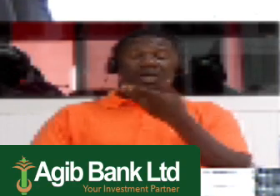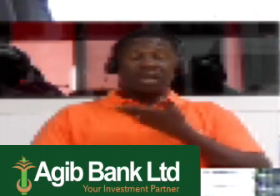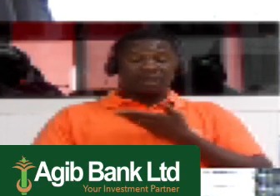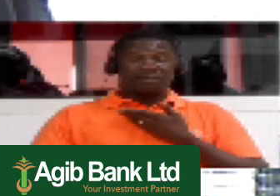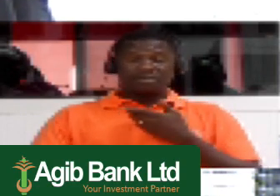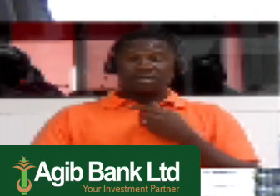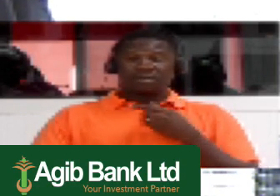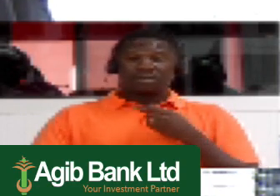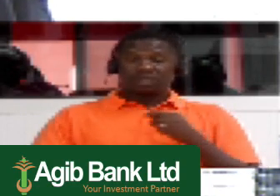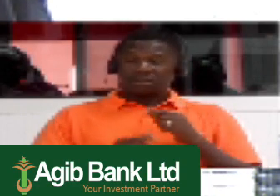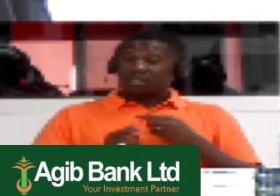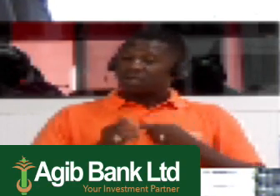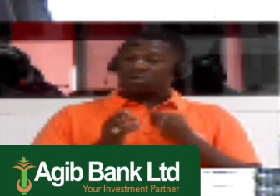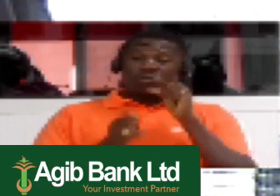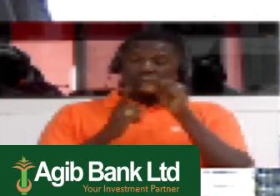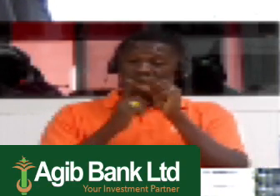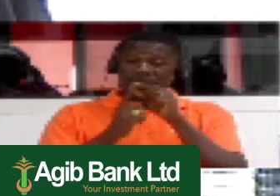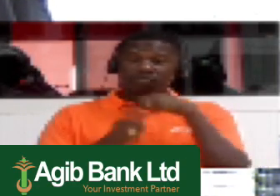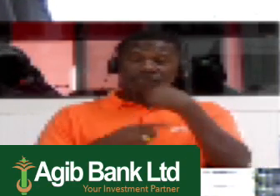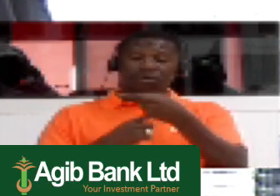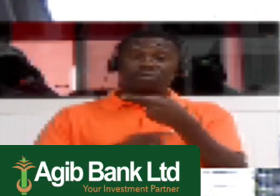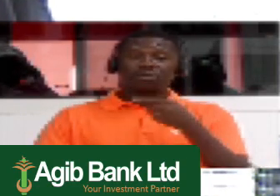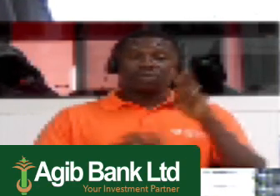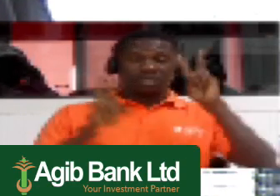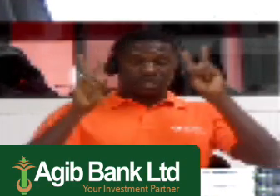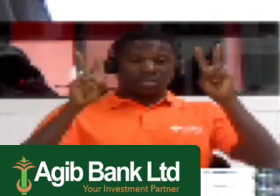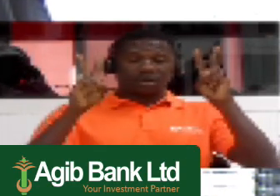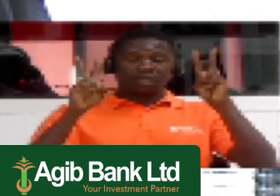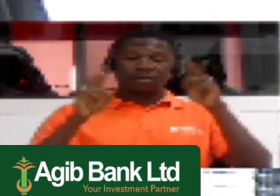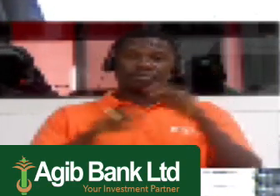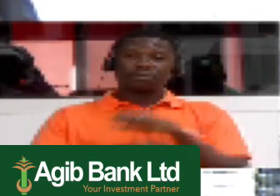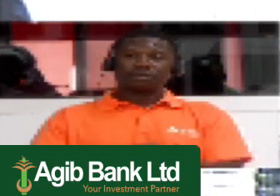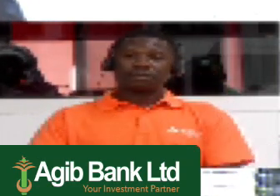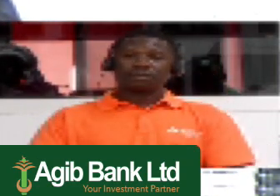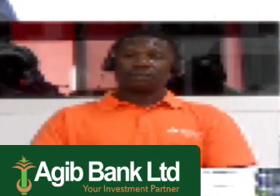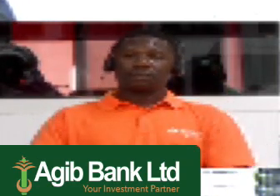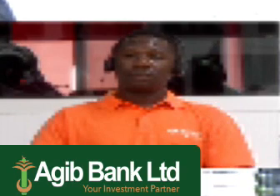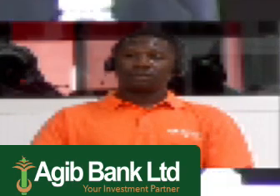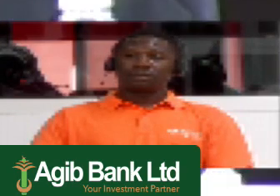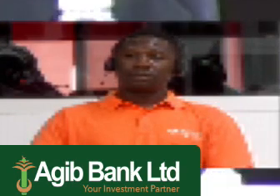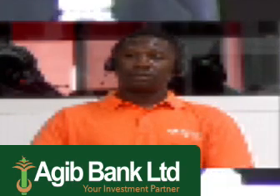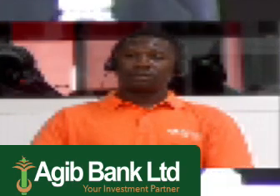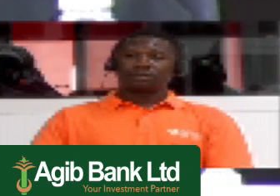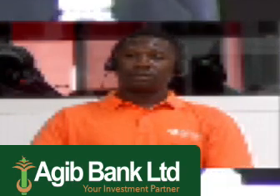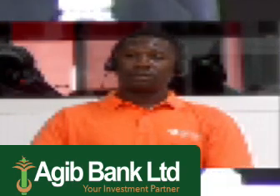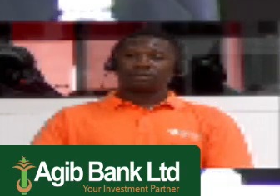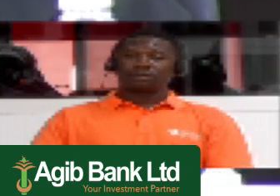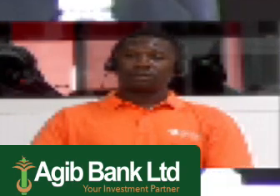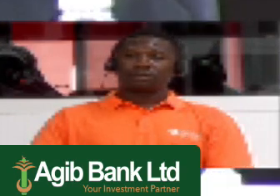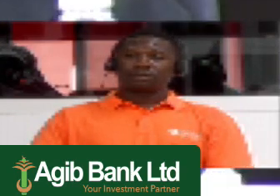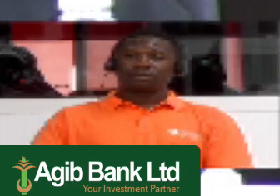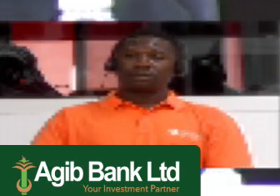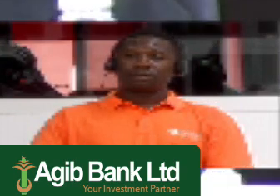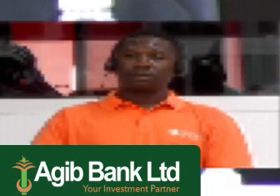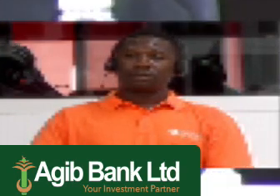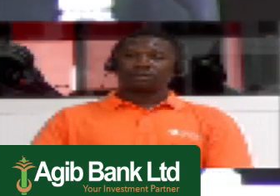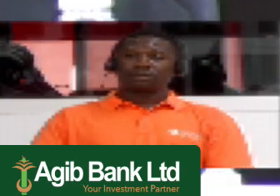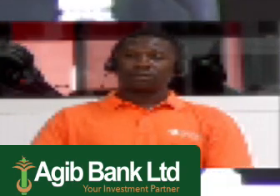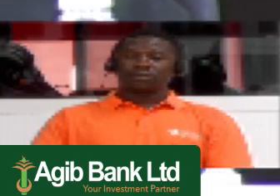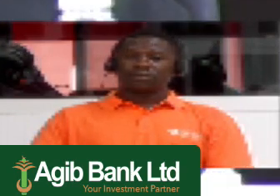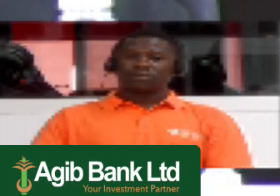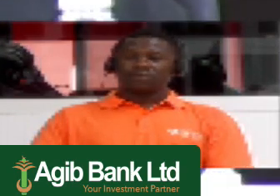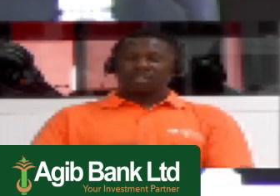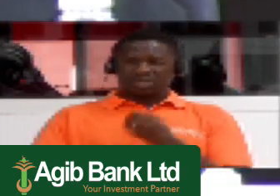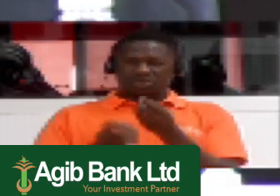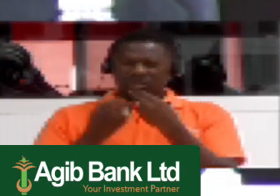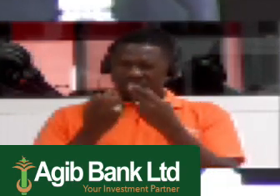his authority from Yaya Jamme. Can you please clarify that statement? According to which statements?